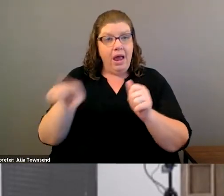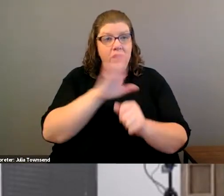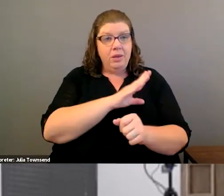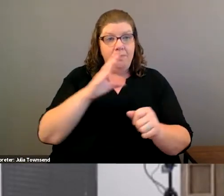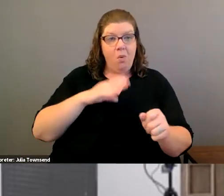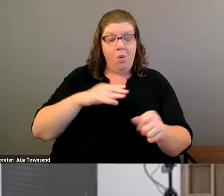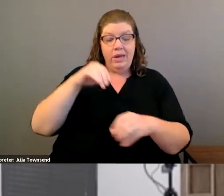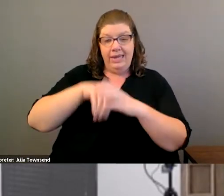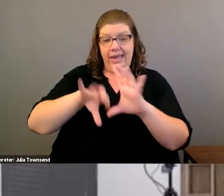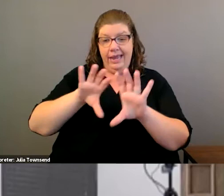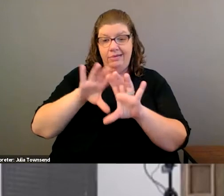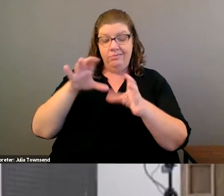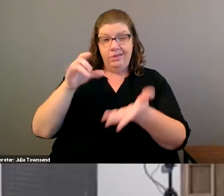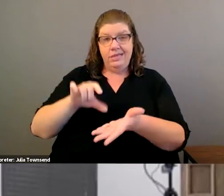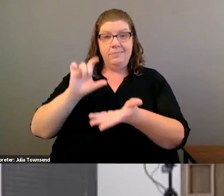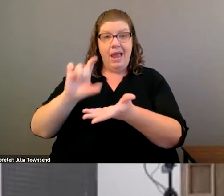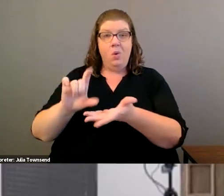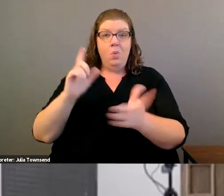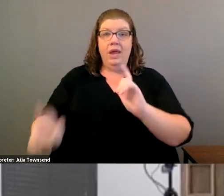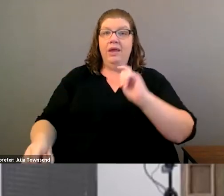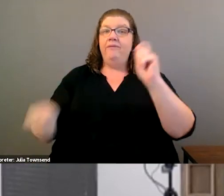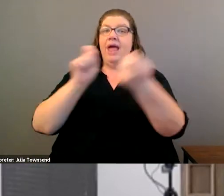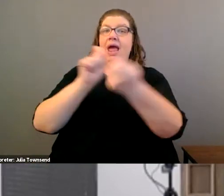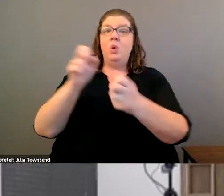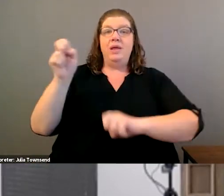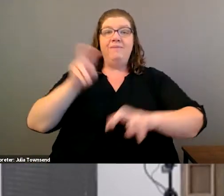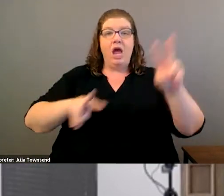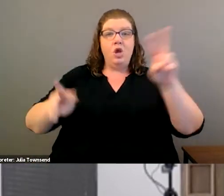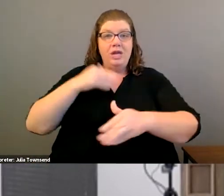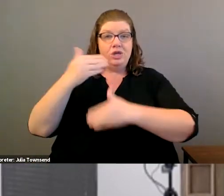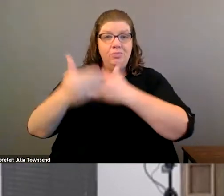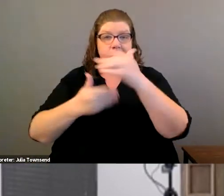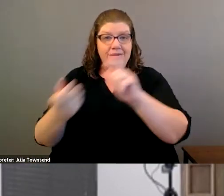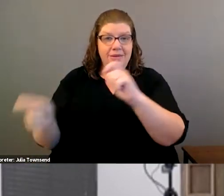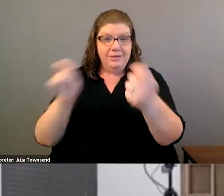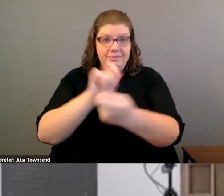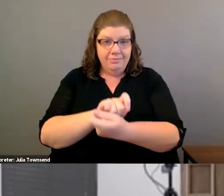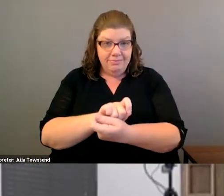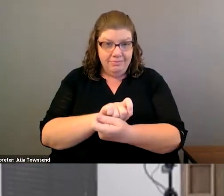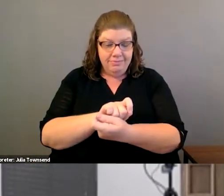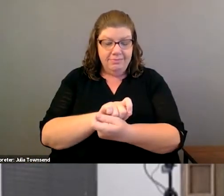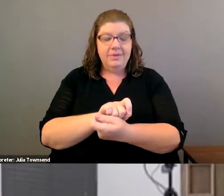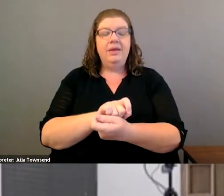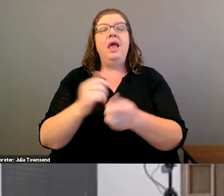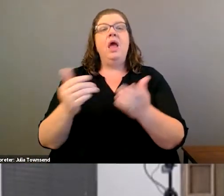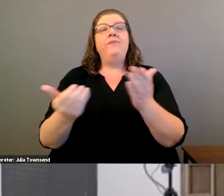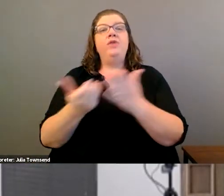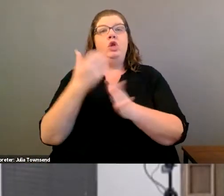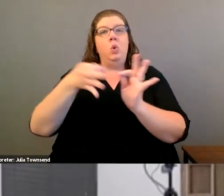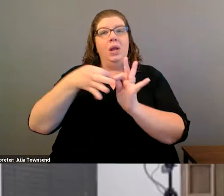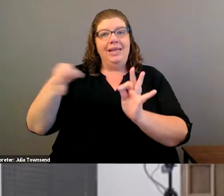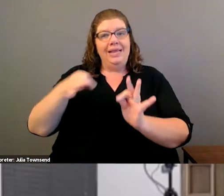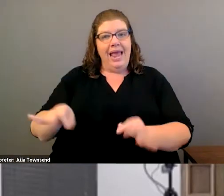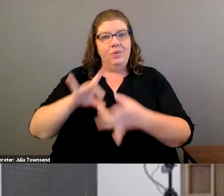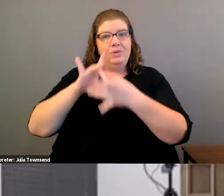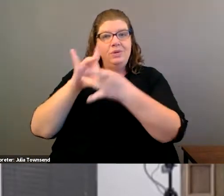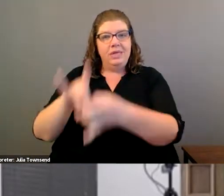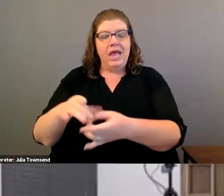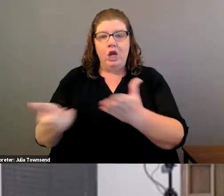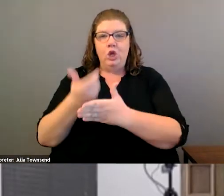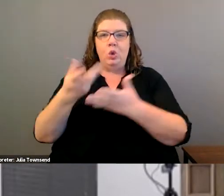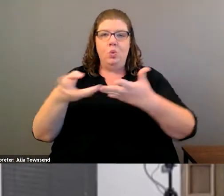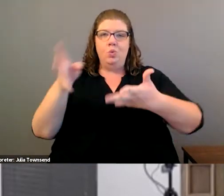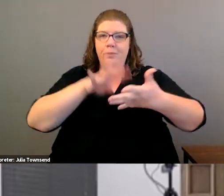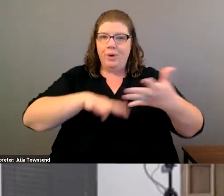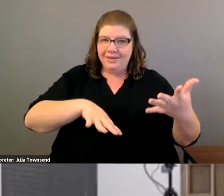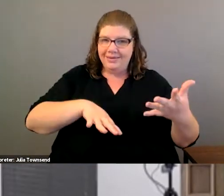we did totally revamp our evaluation process and have a new language around that and new rubrics. So